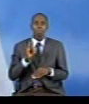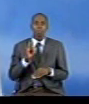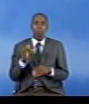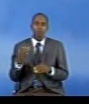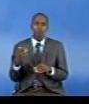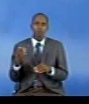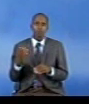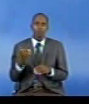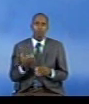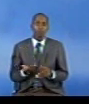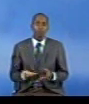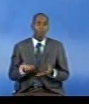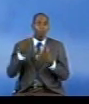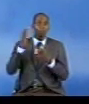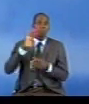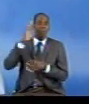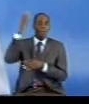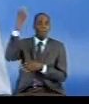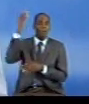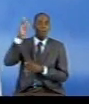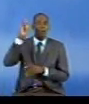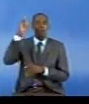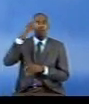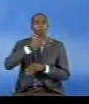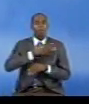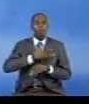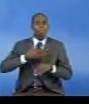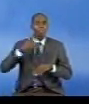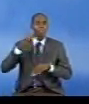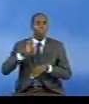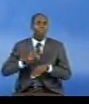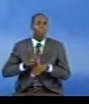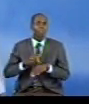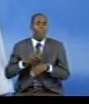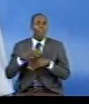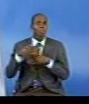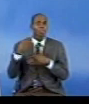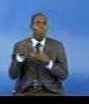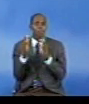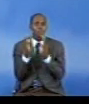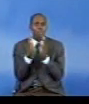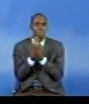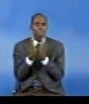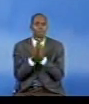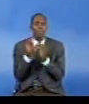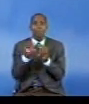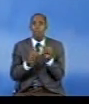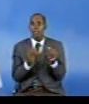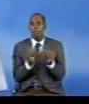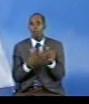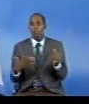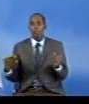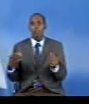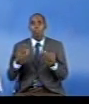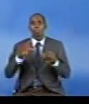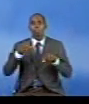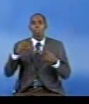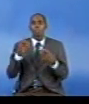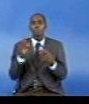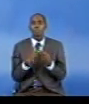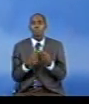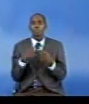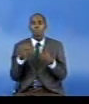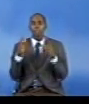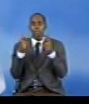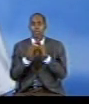up, I lay my hand there. After his prayer, after everything, I went to the campground to go and meet my